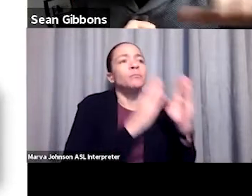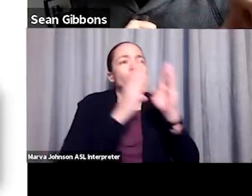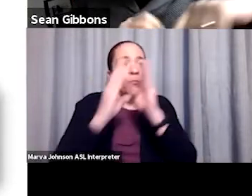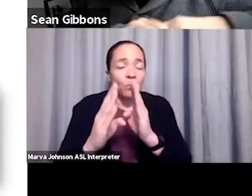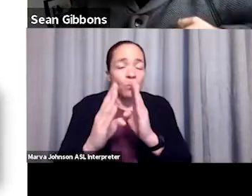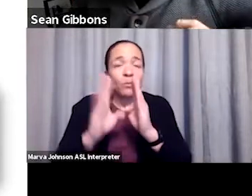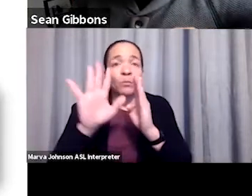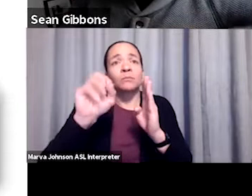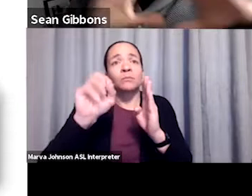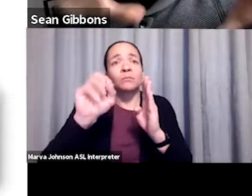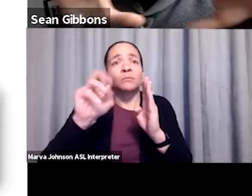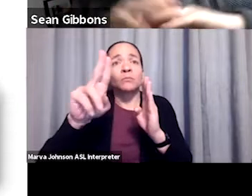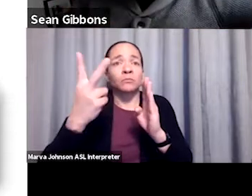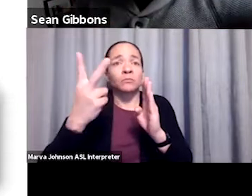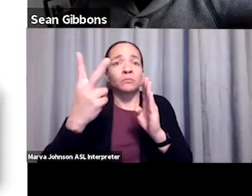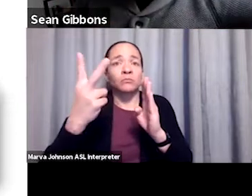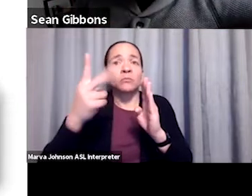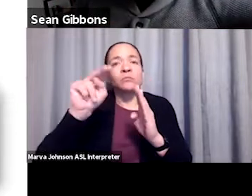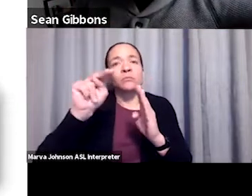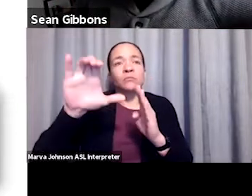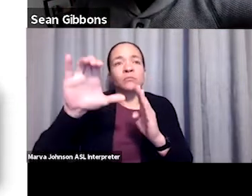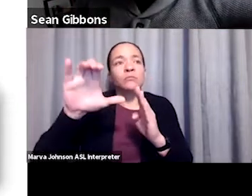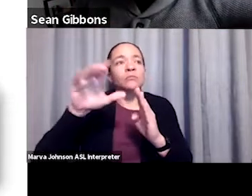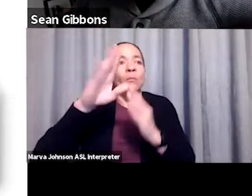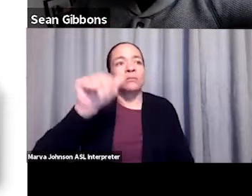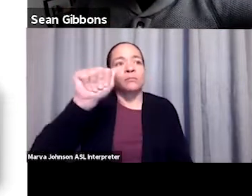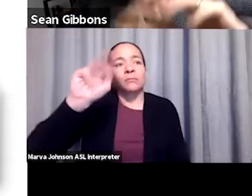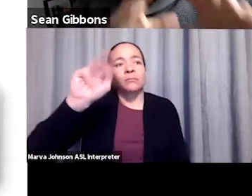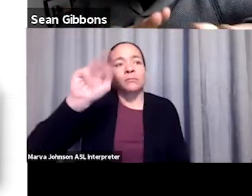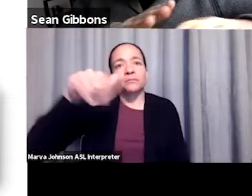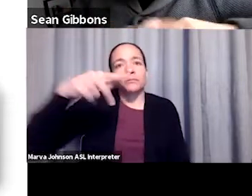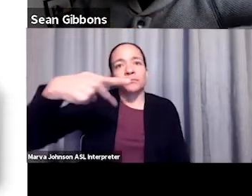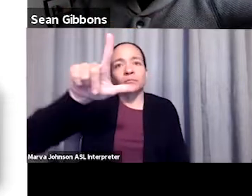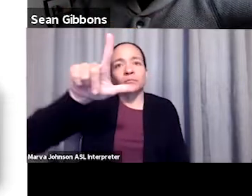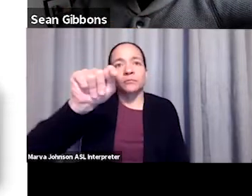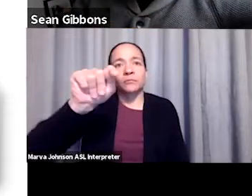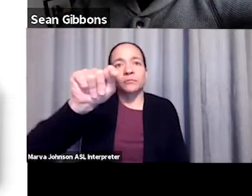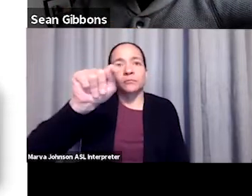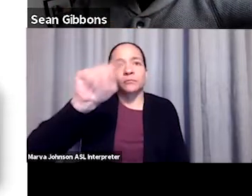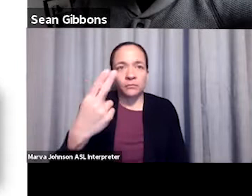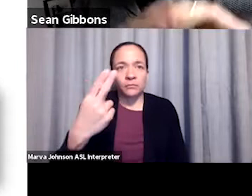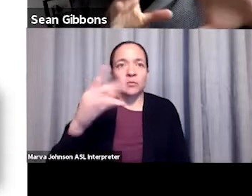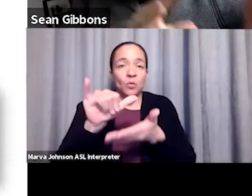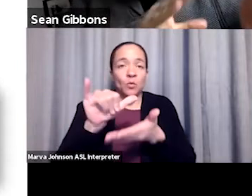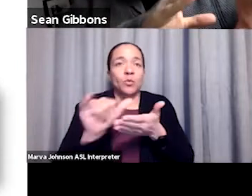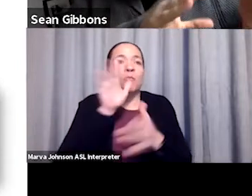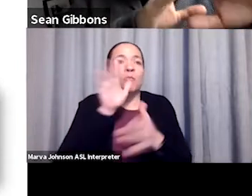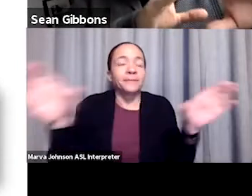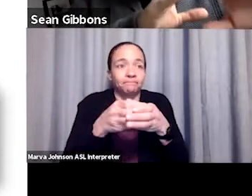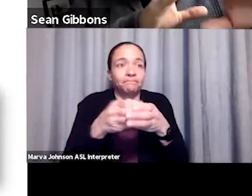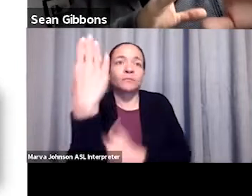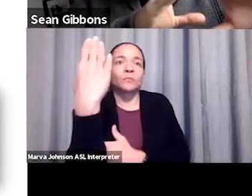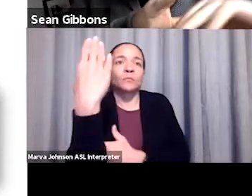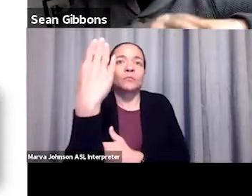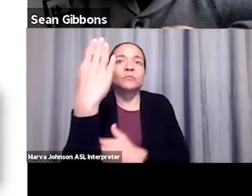in New York, led by Amy Plotch, with the entire leadership team up at Com Network New York, they're all going to be gathering in the morning to talk about that DEI project